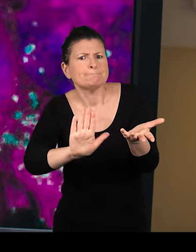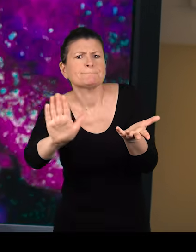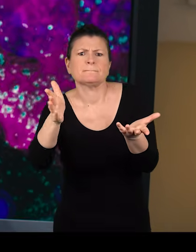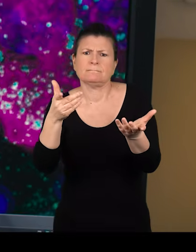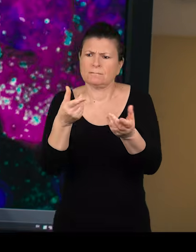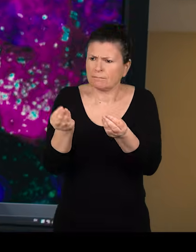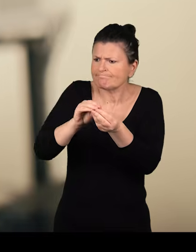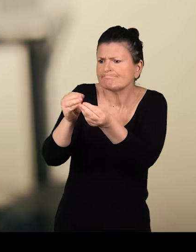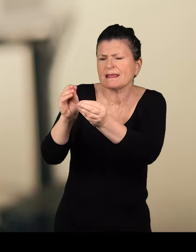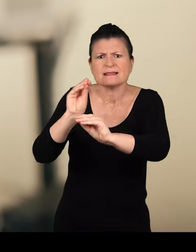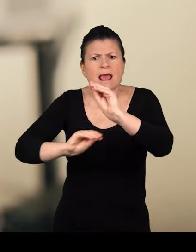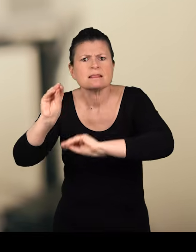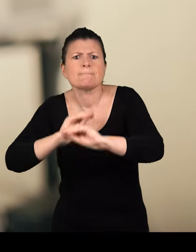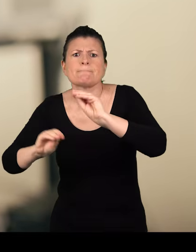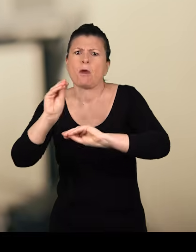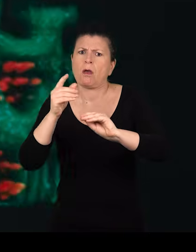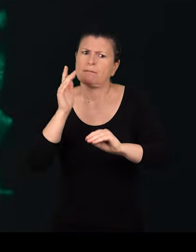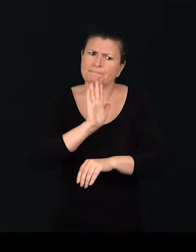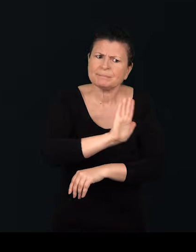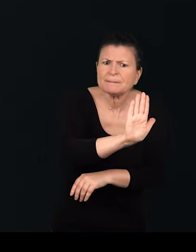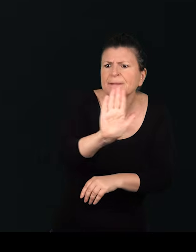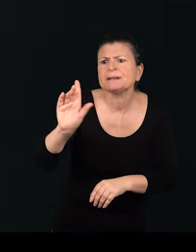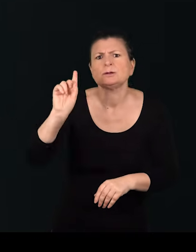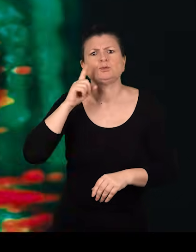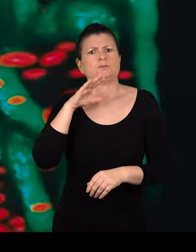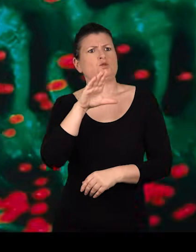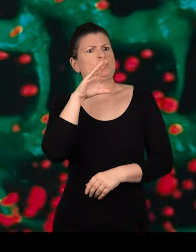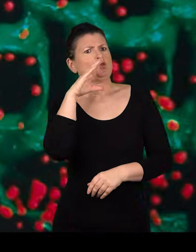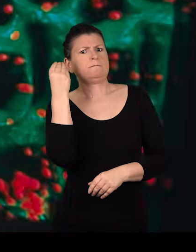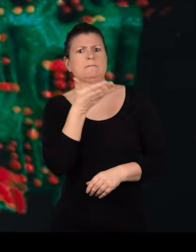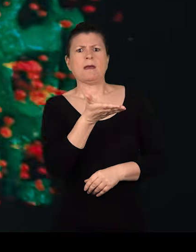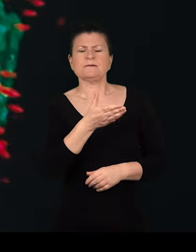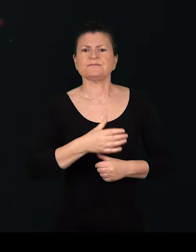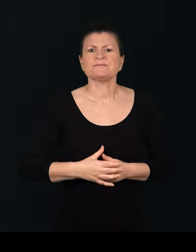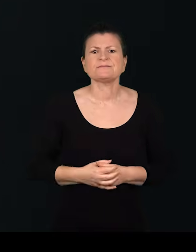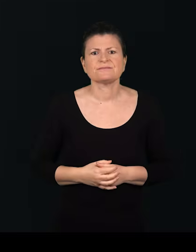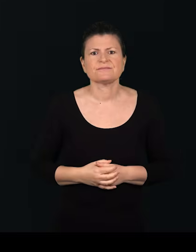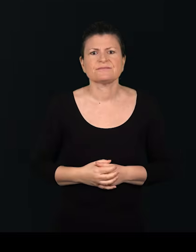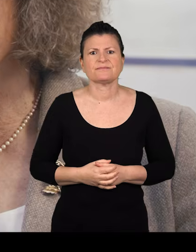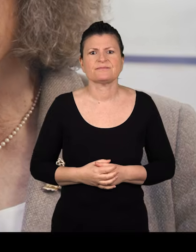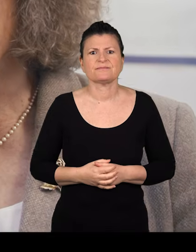move forward and develop treatments for more sorts of hearing loss in humans.